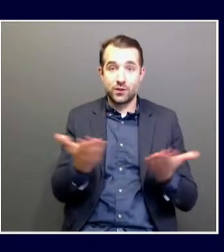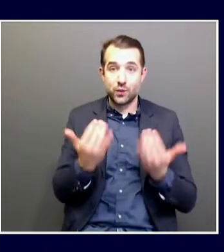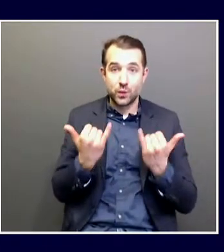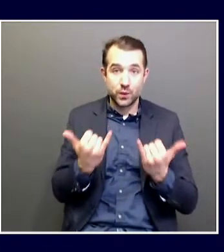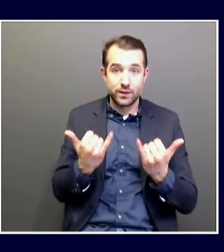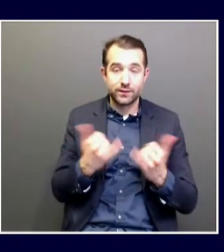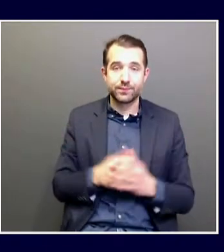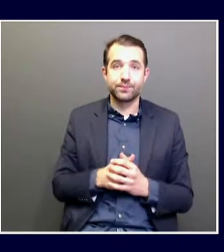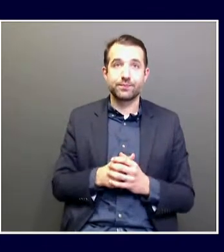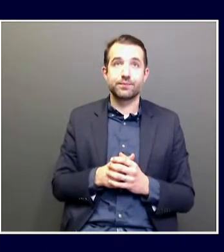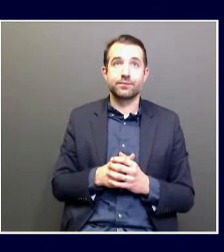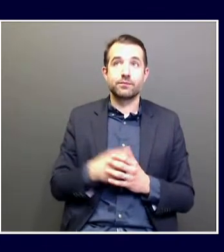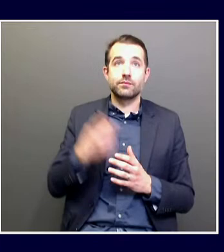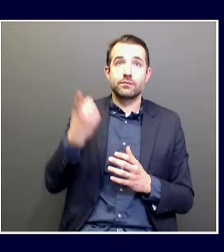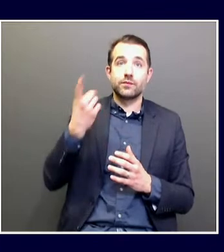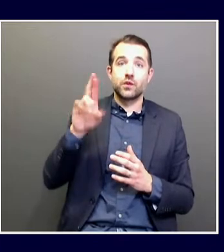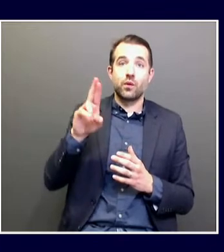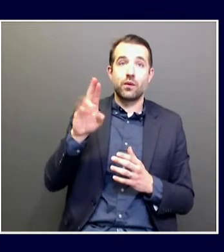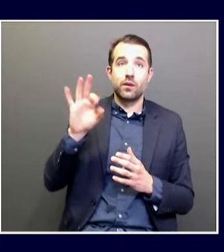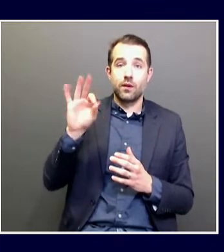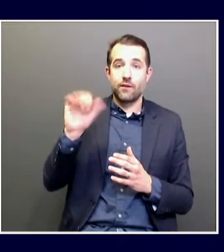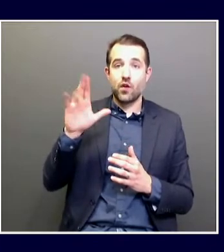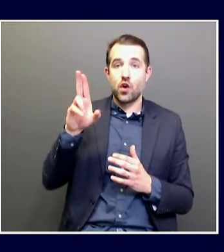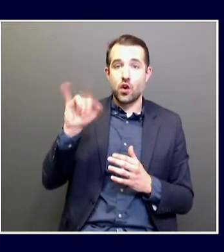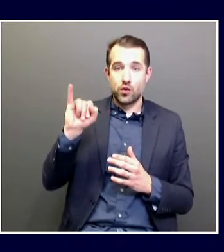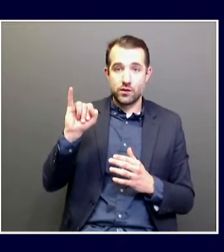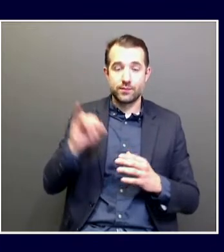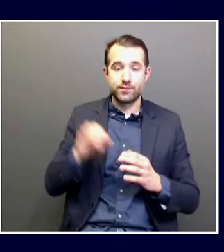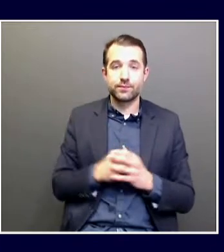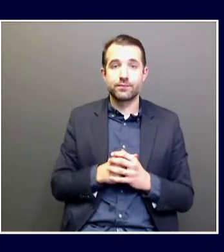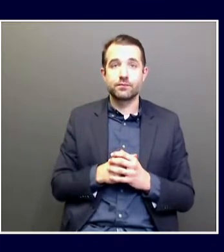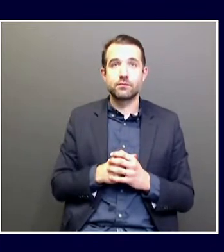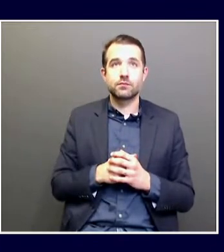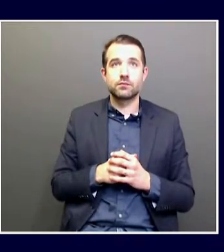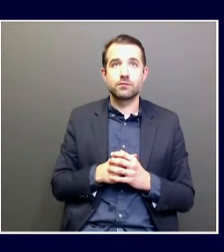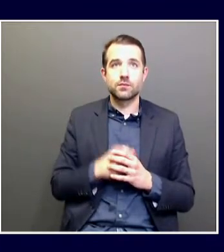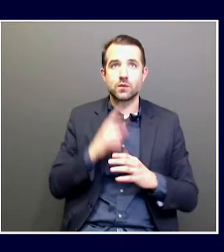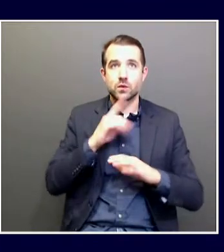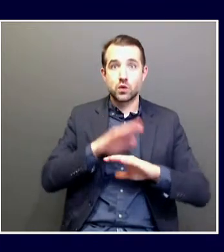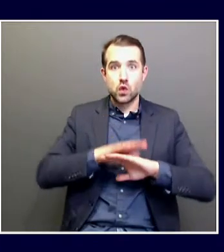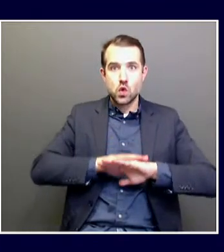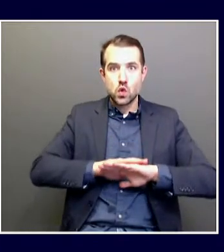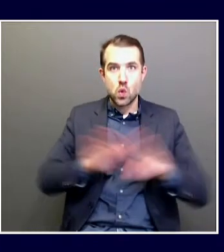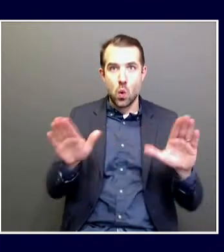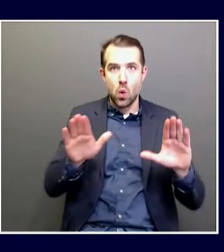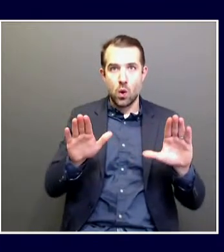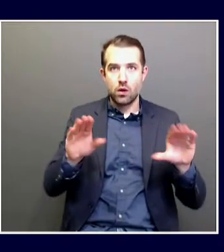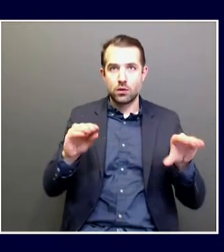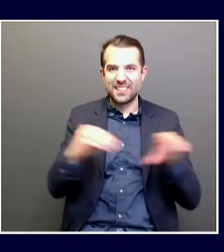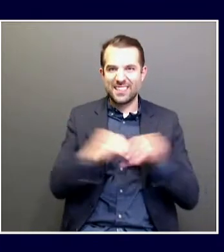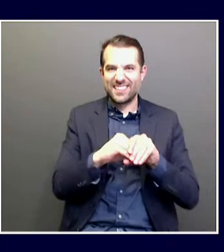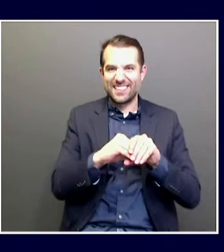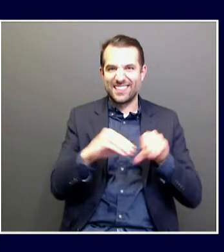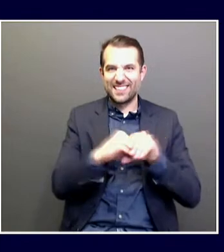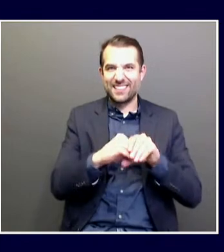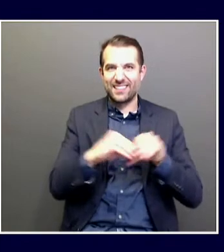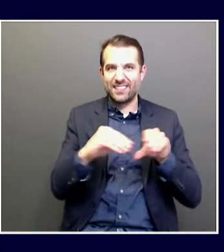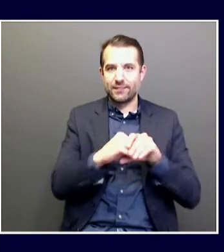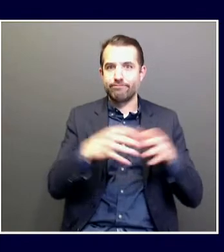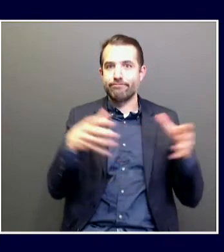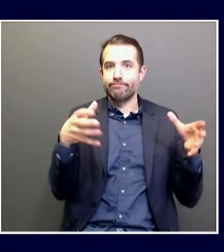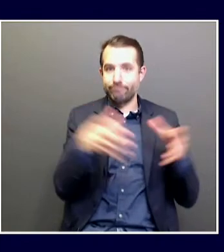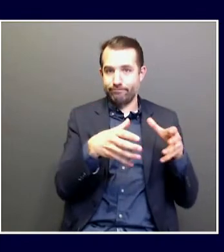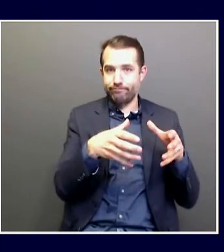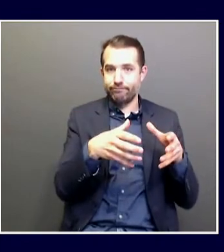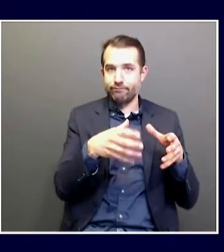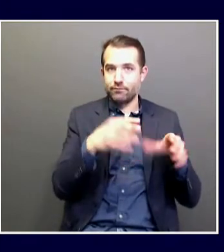Dr. Fauci has said that people shouldn't gather indoors where they do not know the vaccination status of everyone around them.